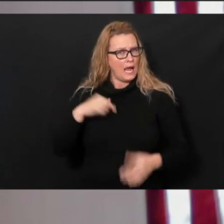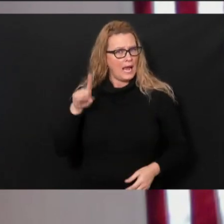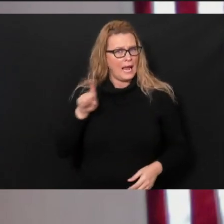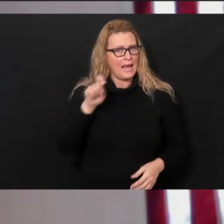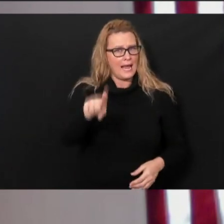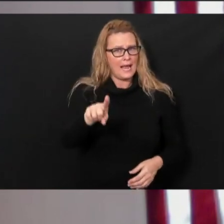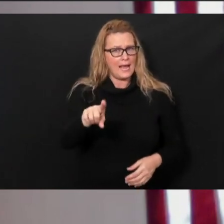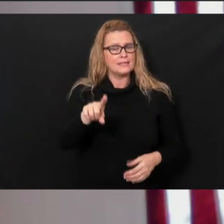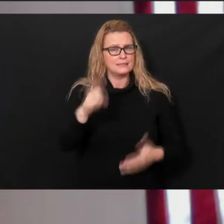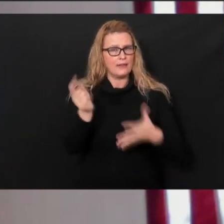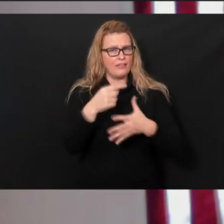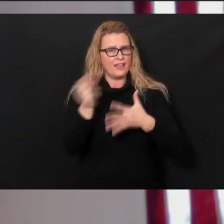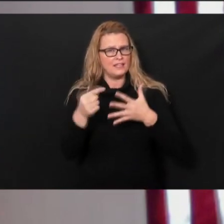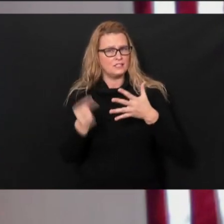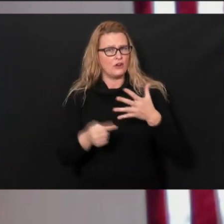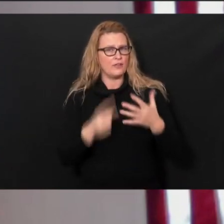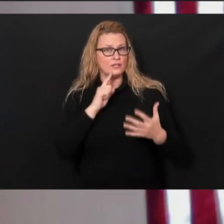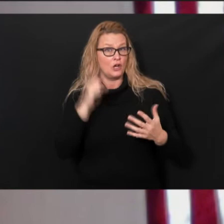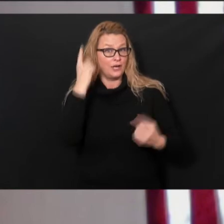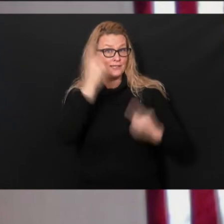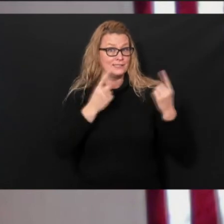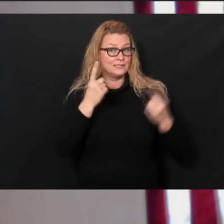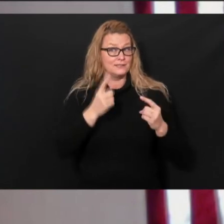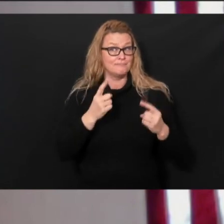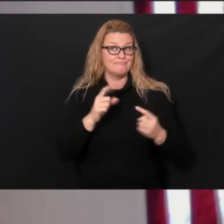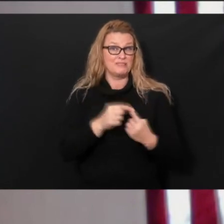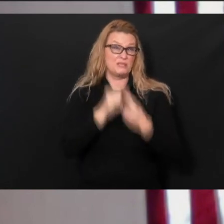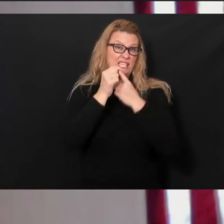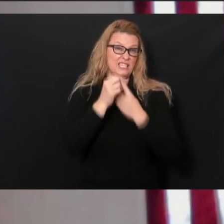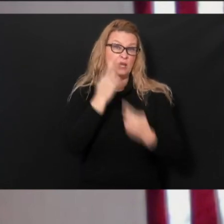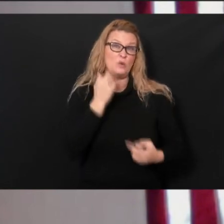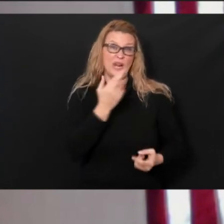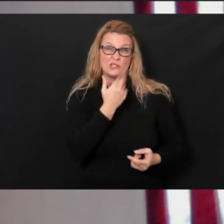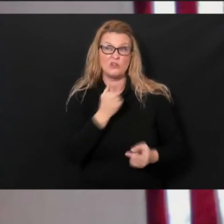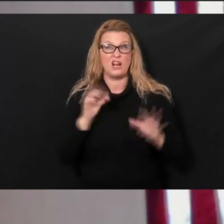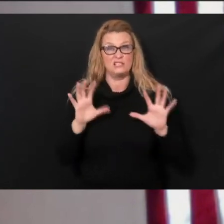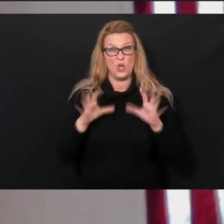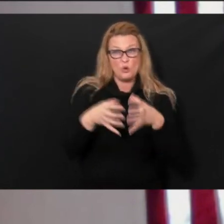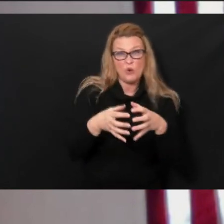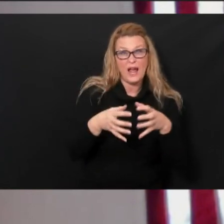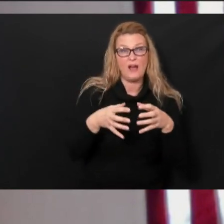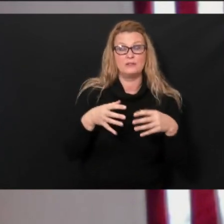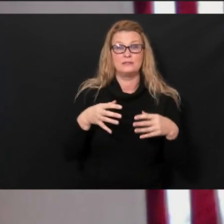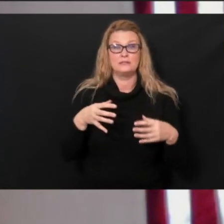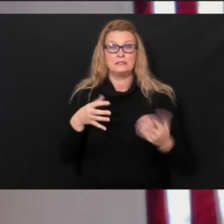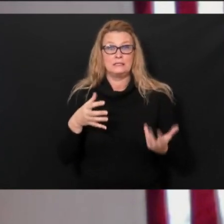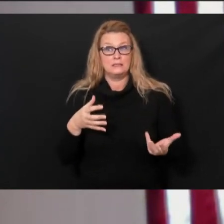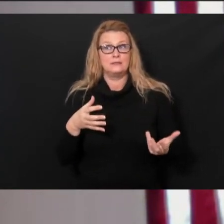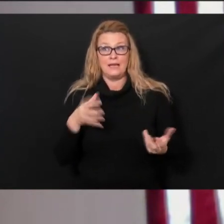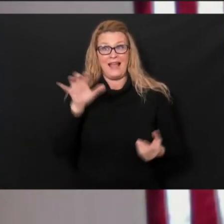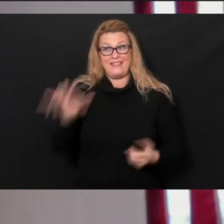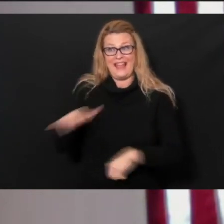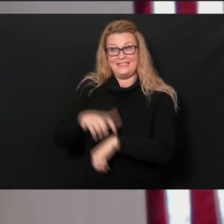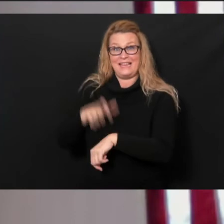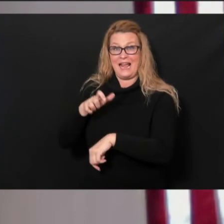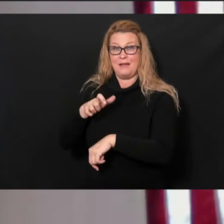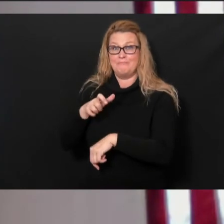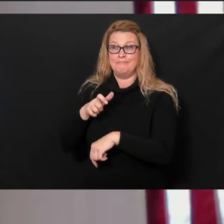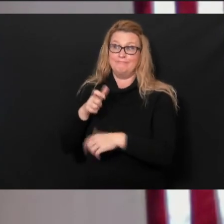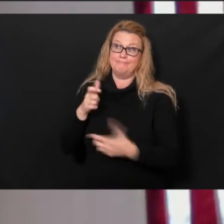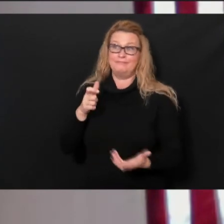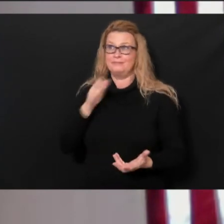if these were the types of things we were considering, particularly restaurants and crowd gathering size. And you said that, at that point, we weren't thinking